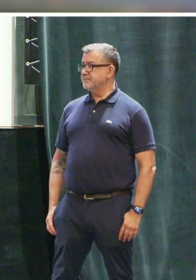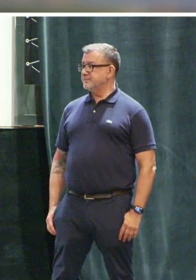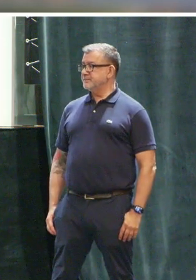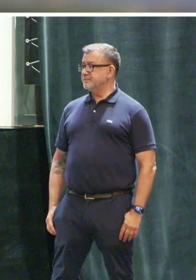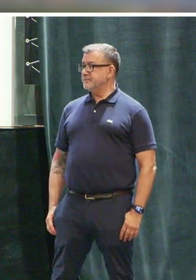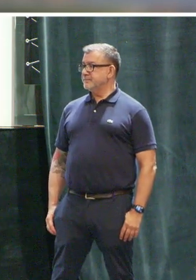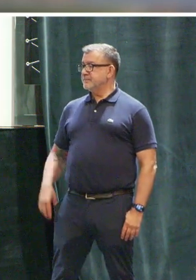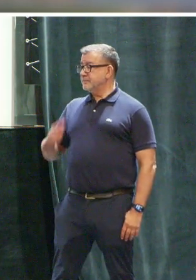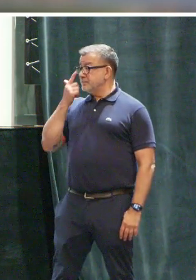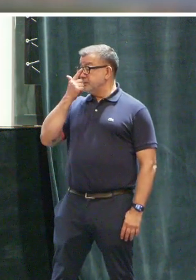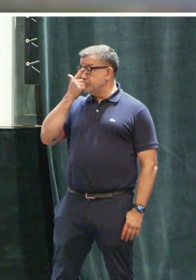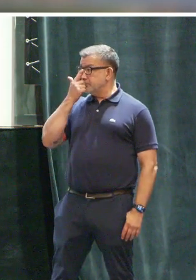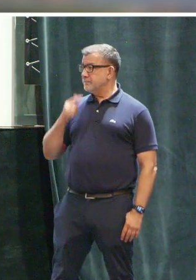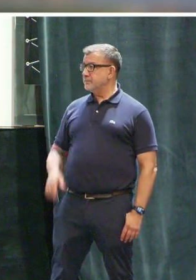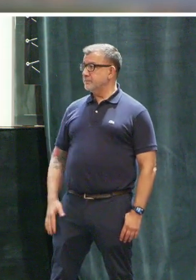Yeah.